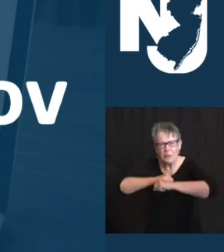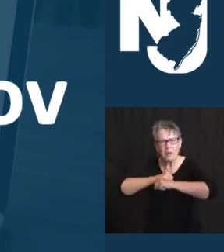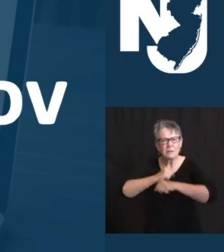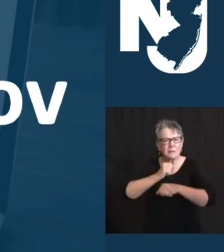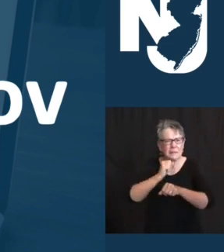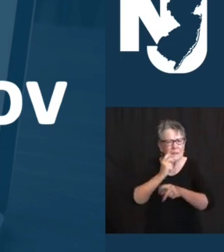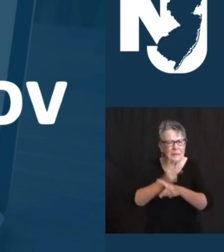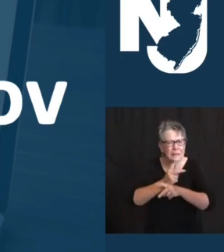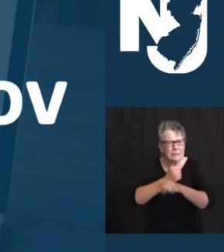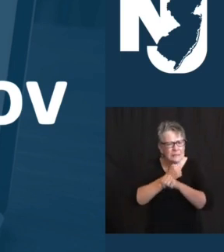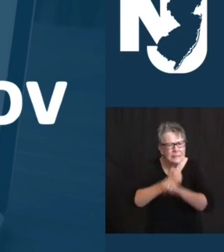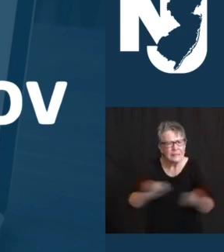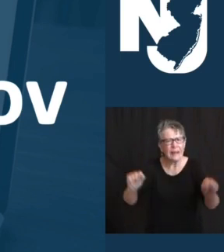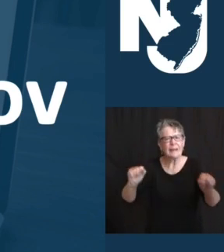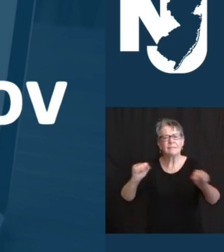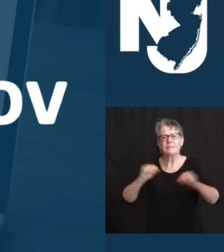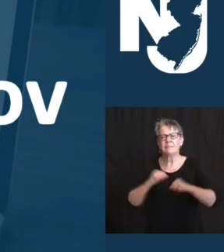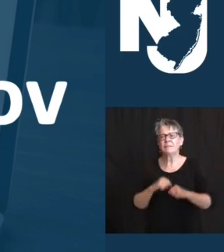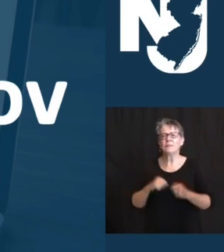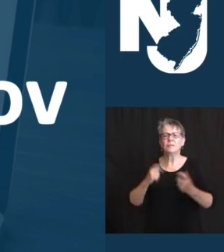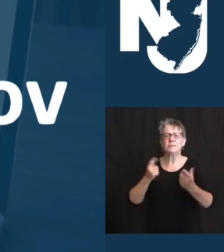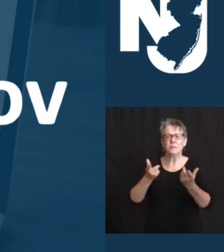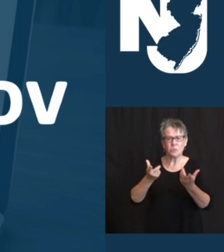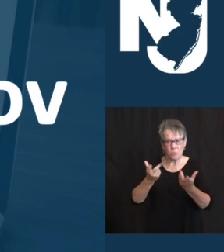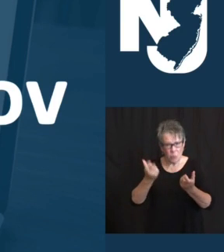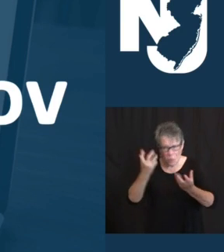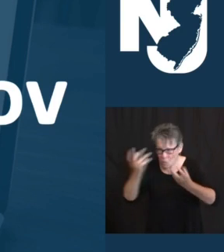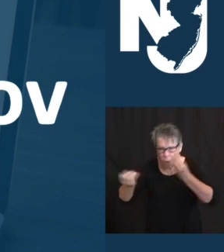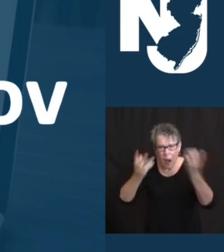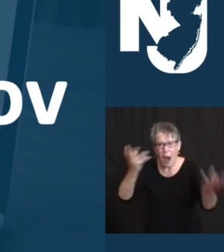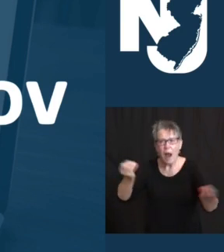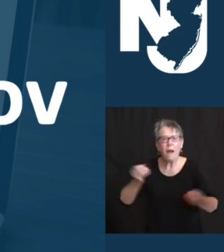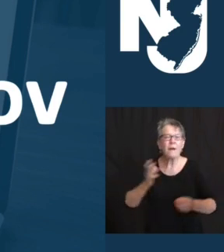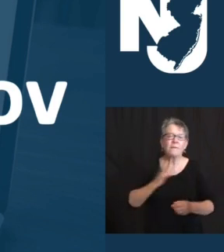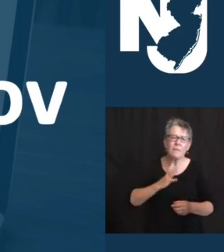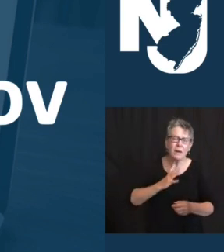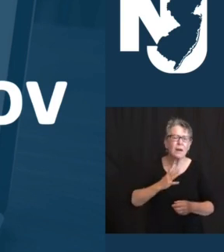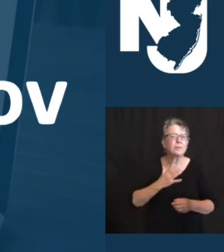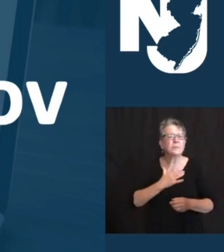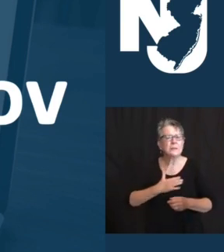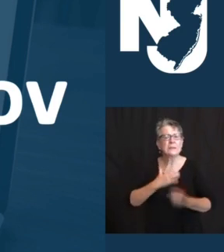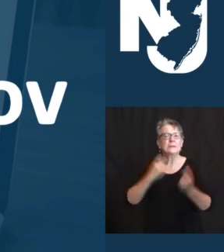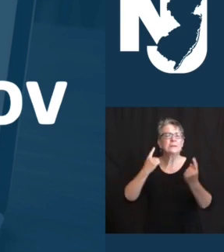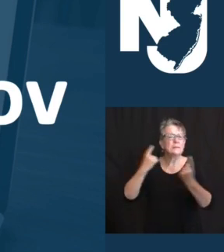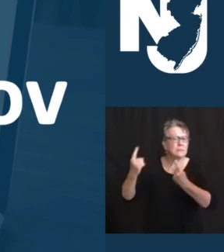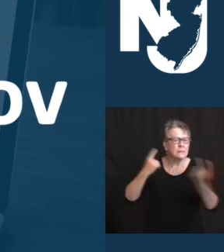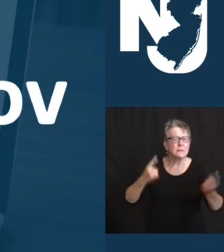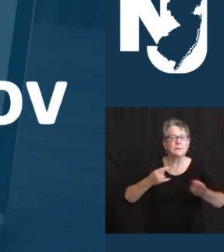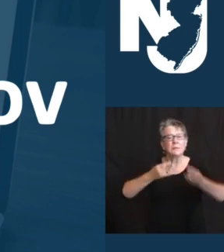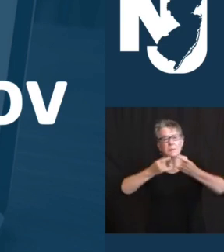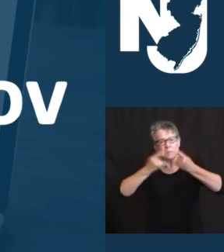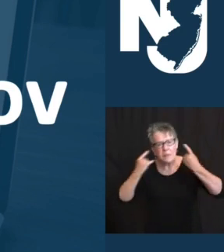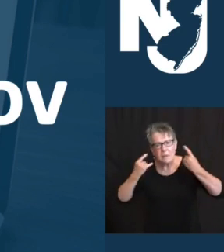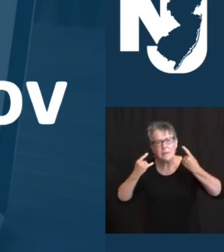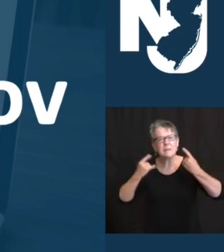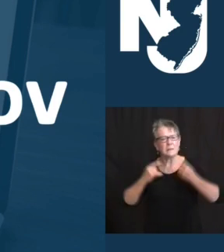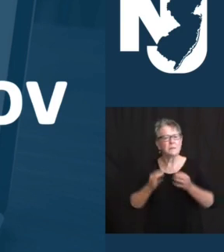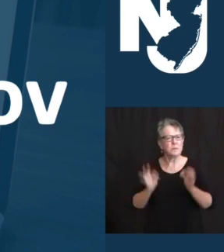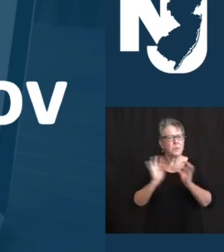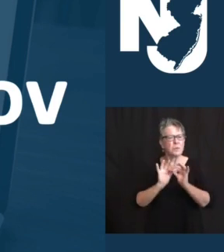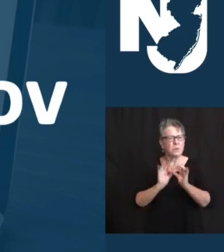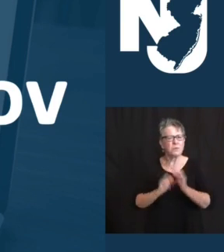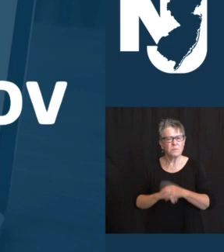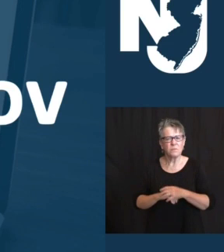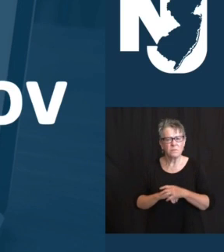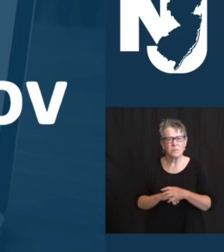motor vehicle office, remember to keep your distances and to wear a face covering. And that face covering is especially important if